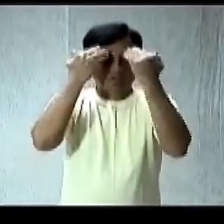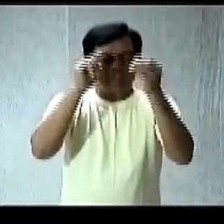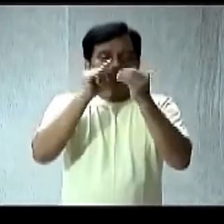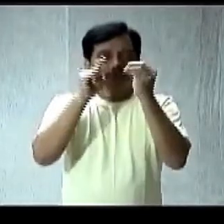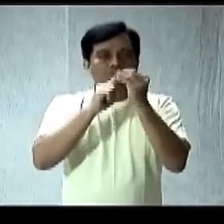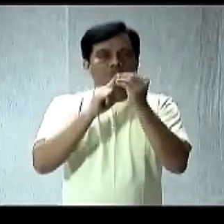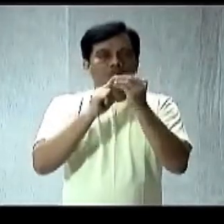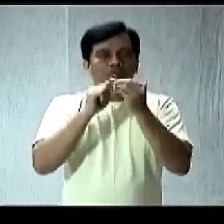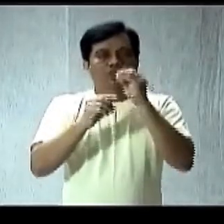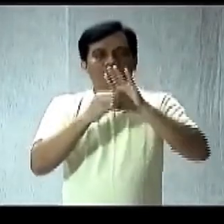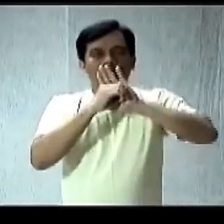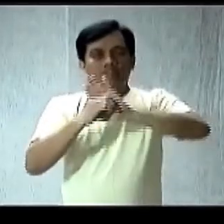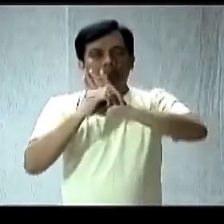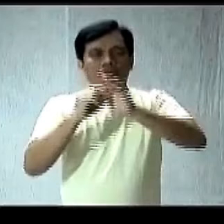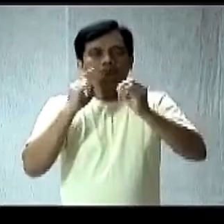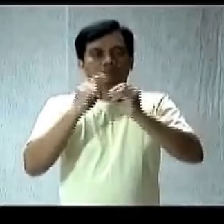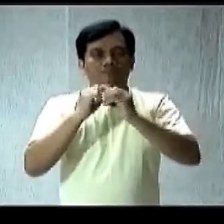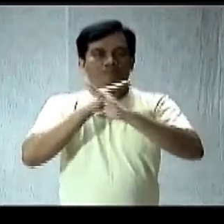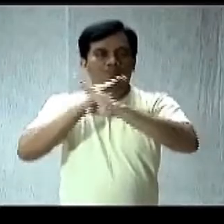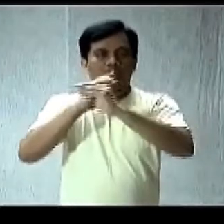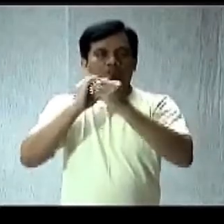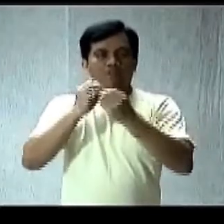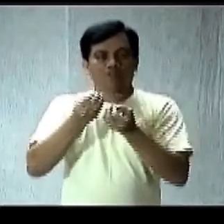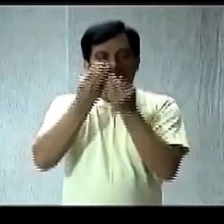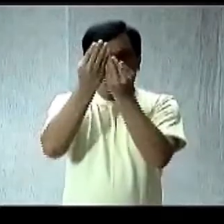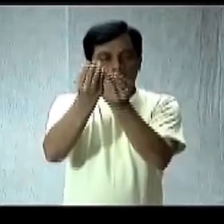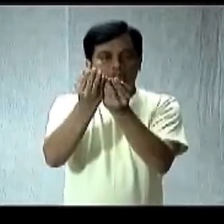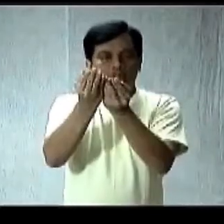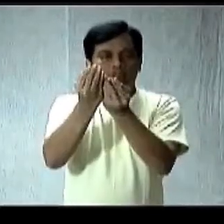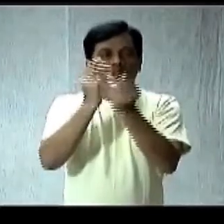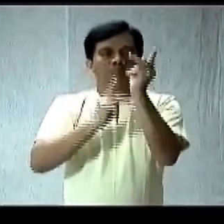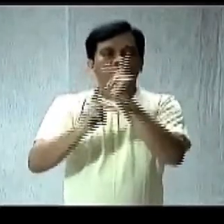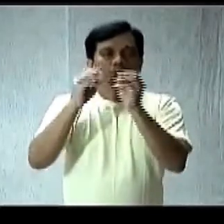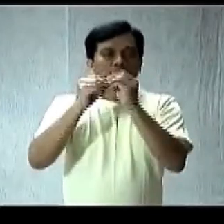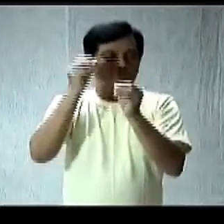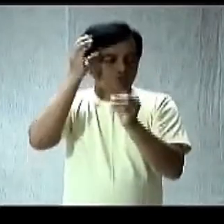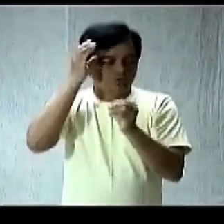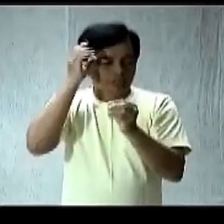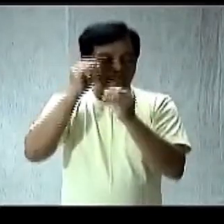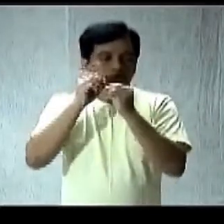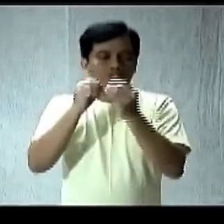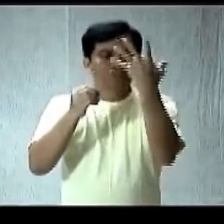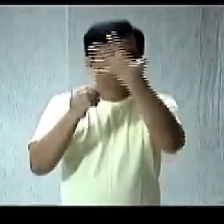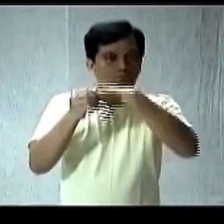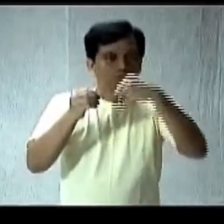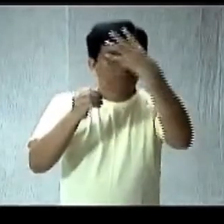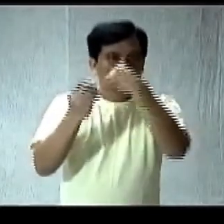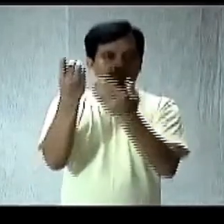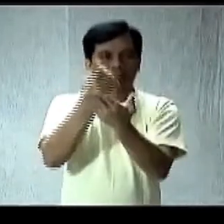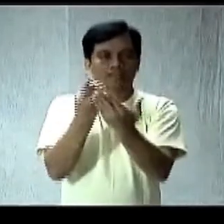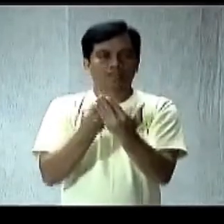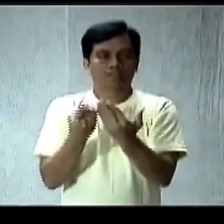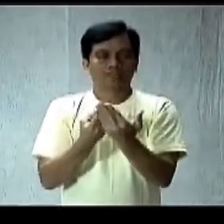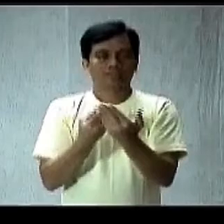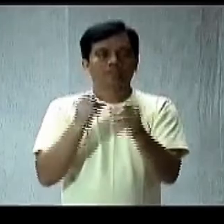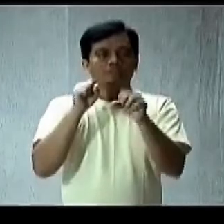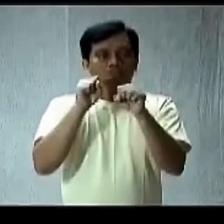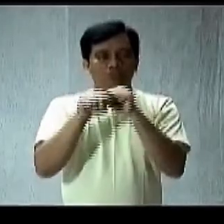who are deprived of information. So everybody is concerned mostly on the aesthetic side of